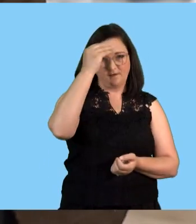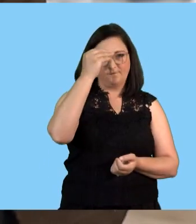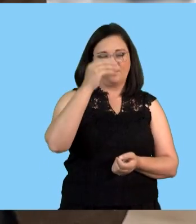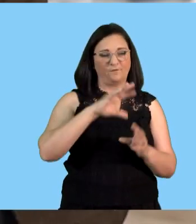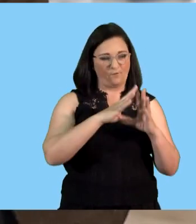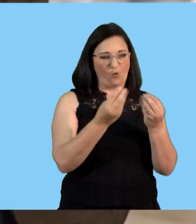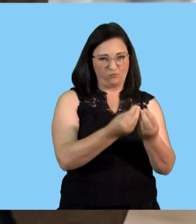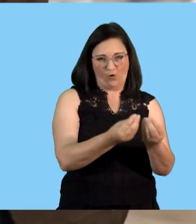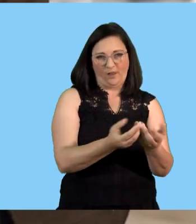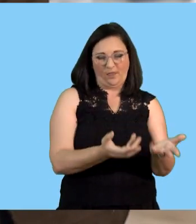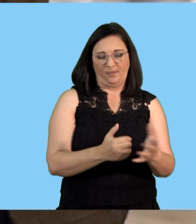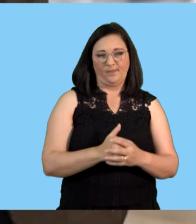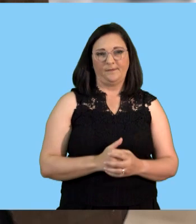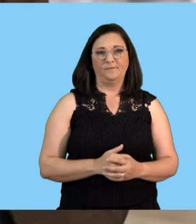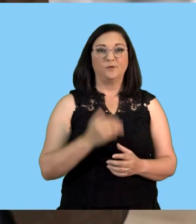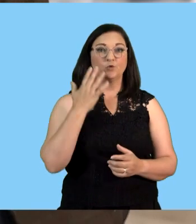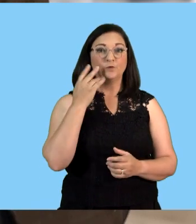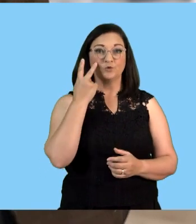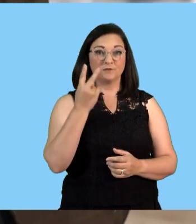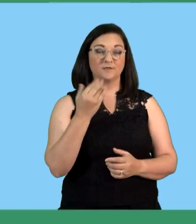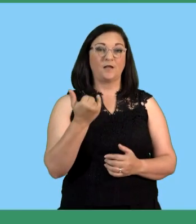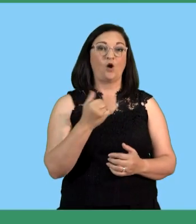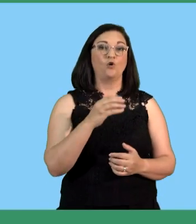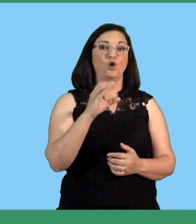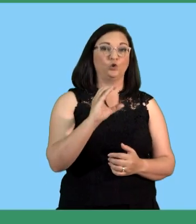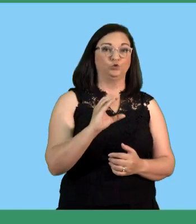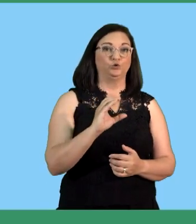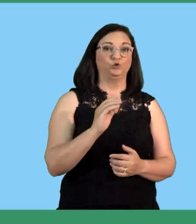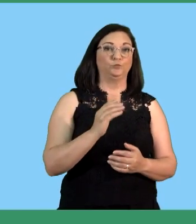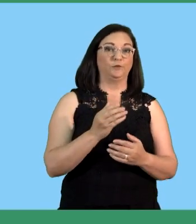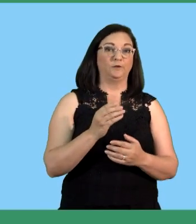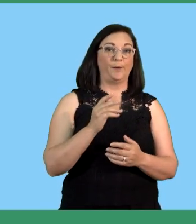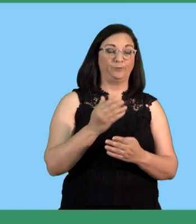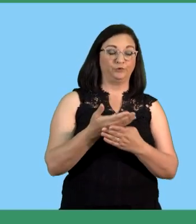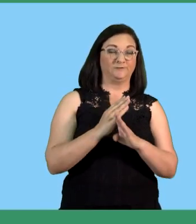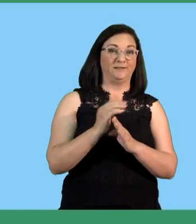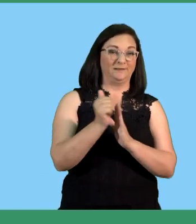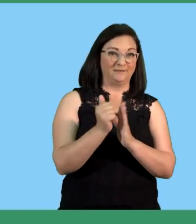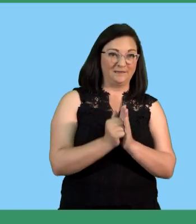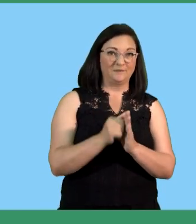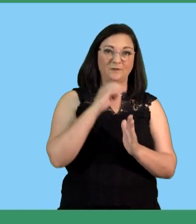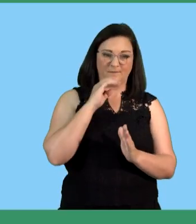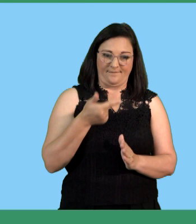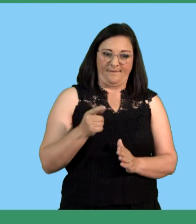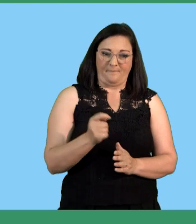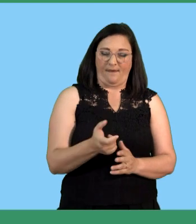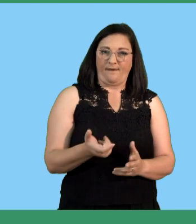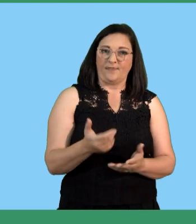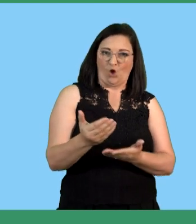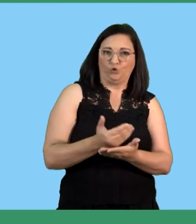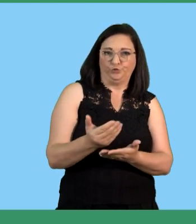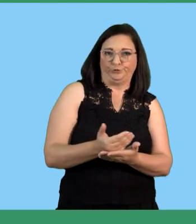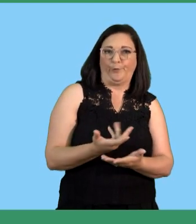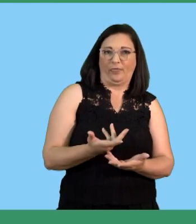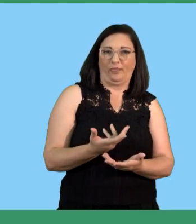that is about the product. Remember here, with the Consumer Protection Act, we are talking about consumers and the product that they are consuming